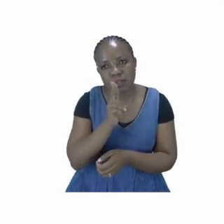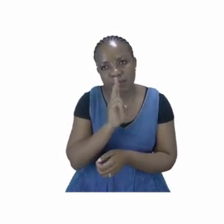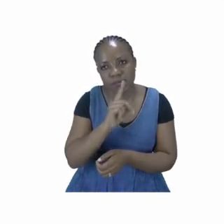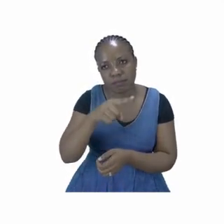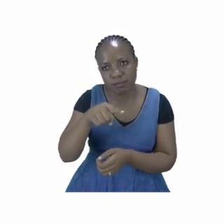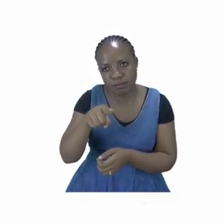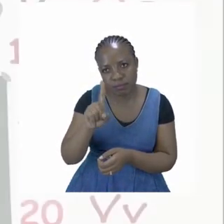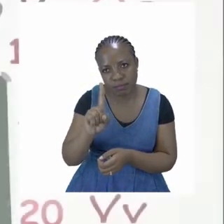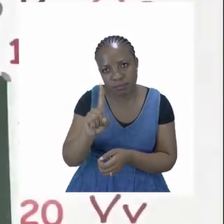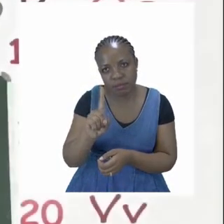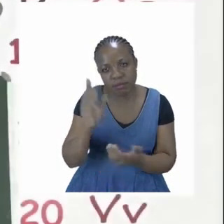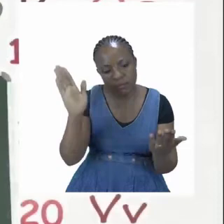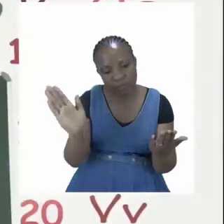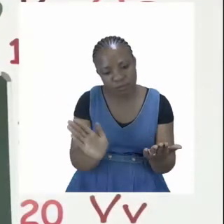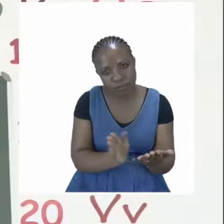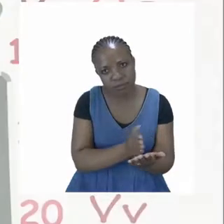to page 30.